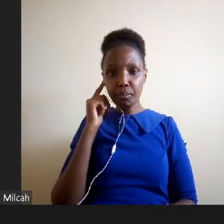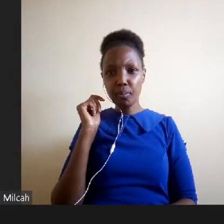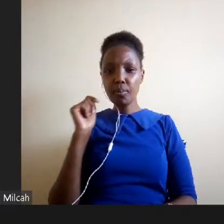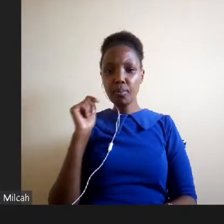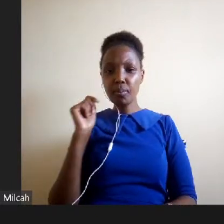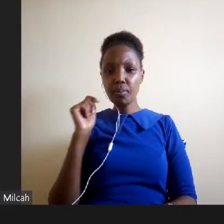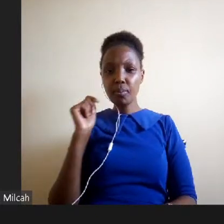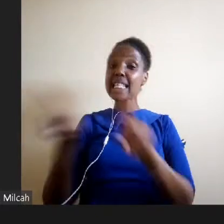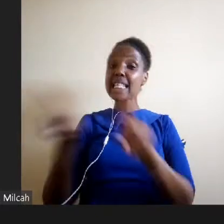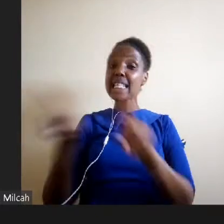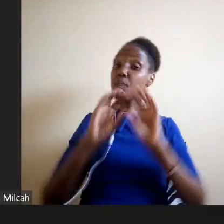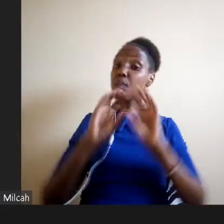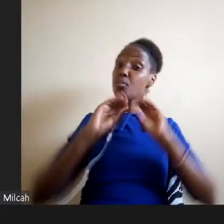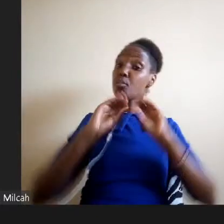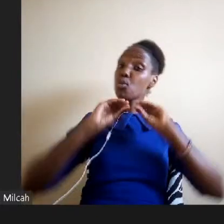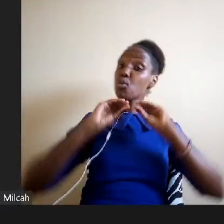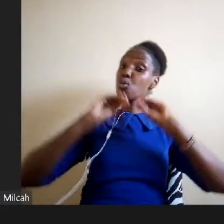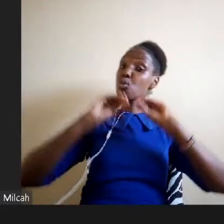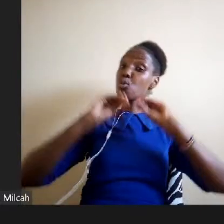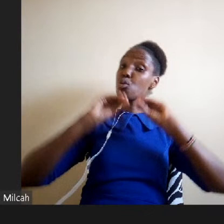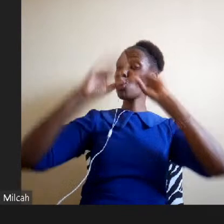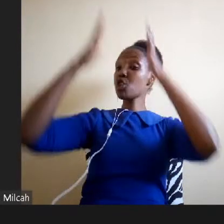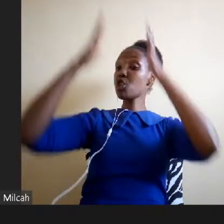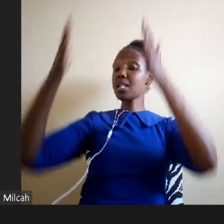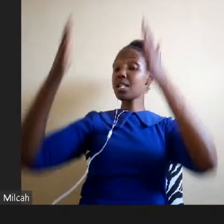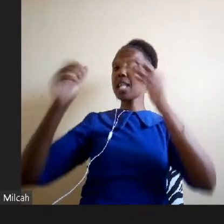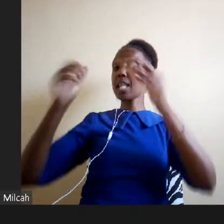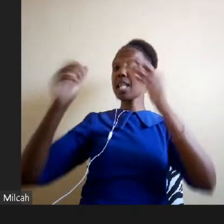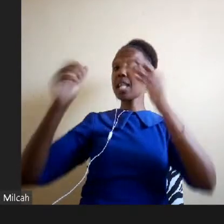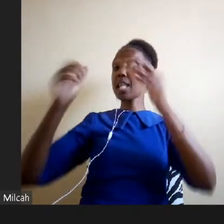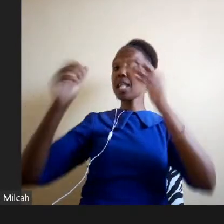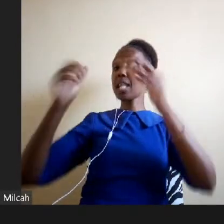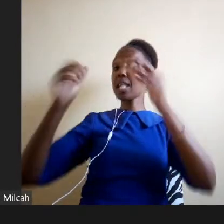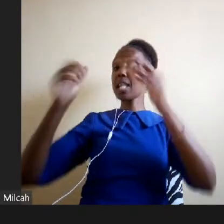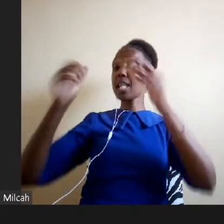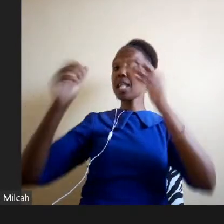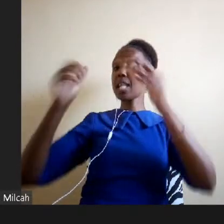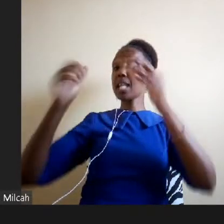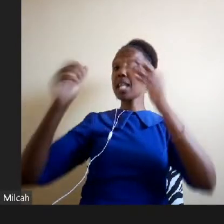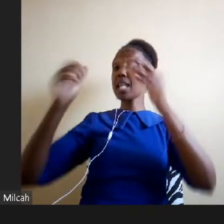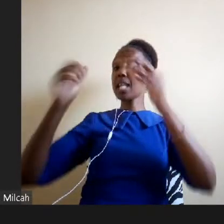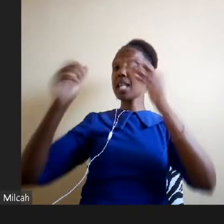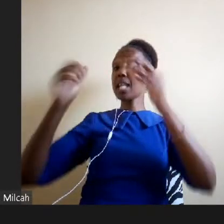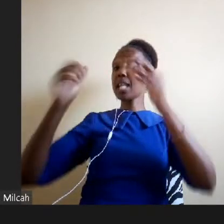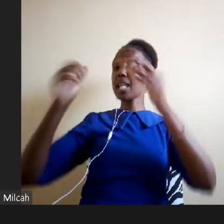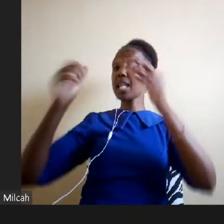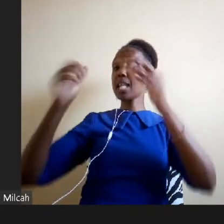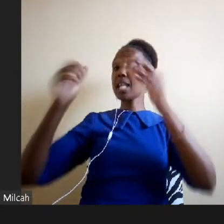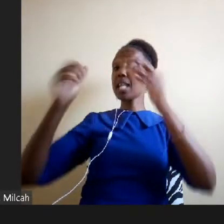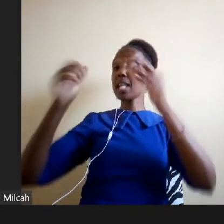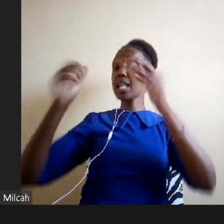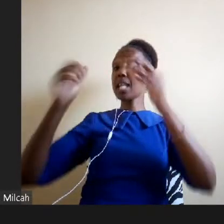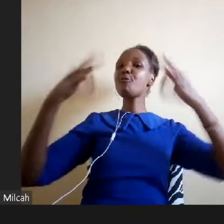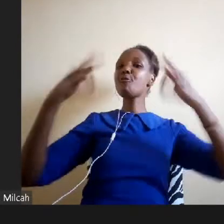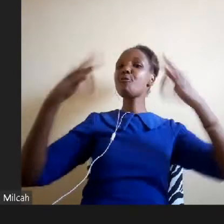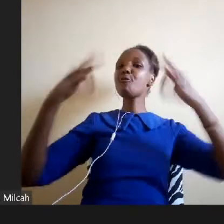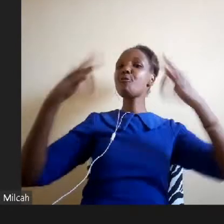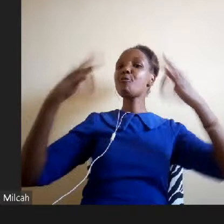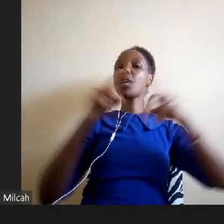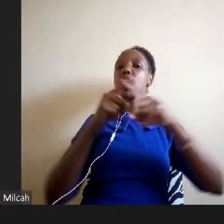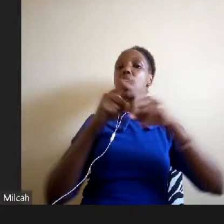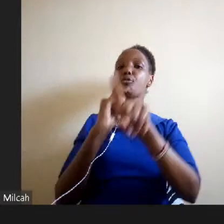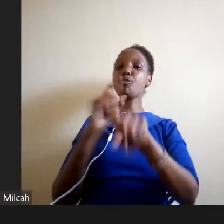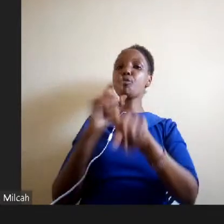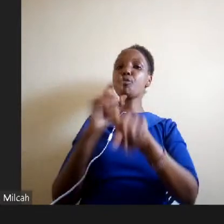online dispensation. So these are tips that you can actually use. They are free at your disposal. There is a wealth of information in